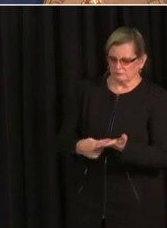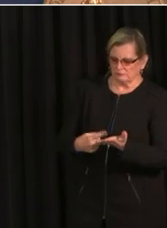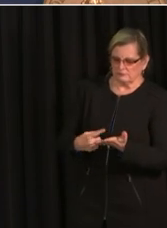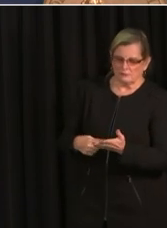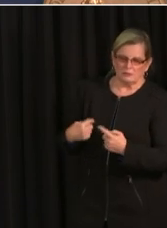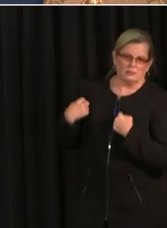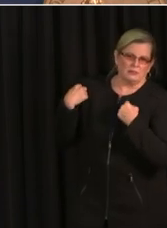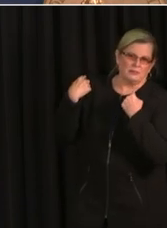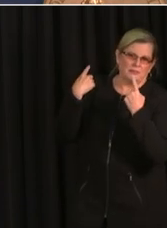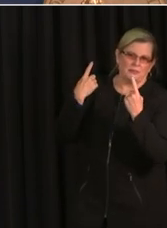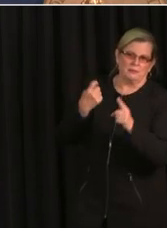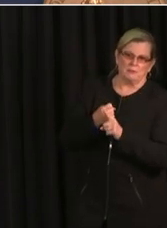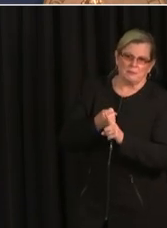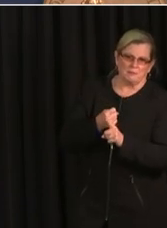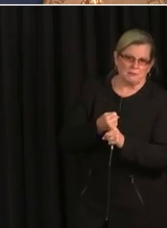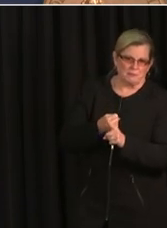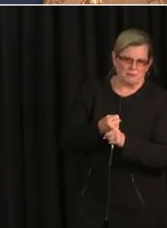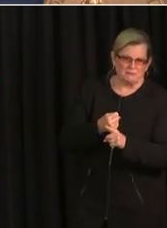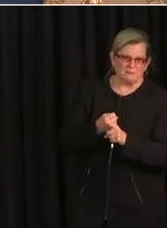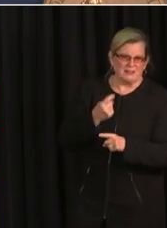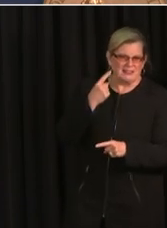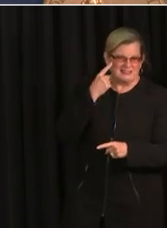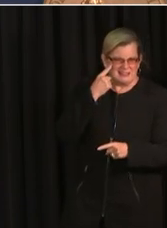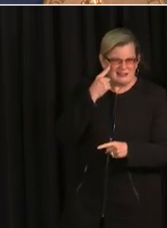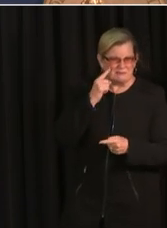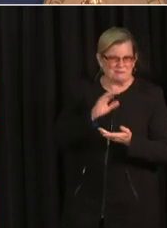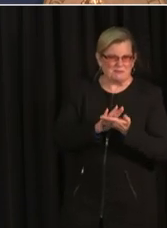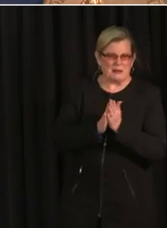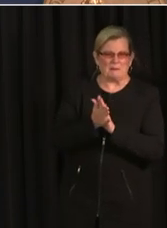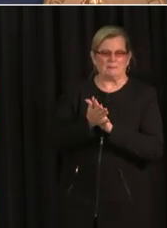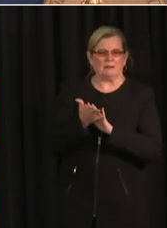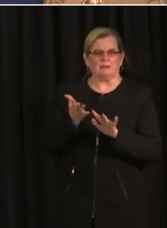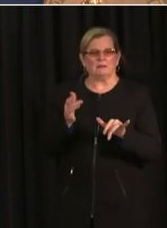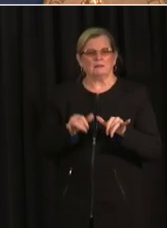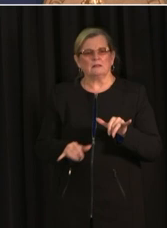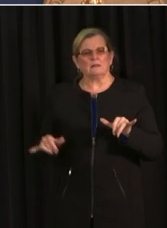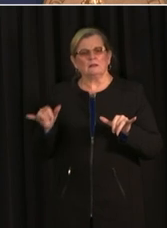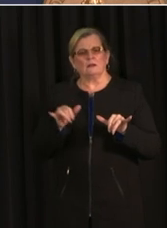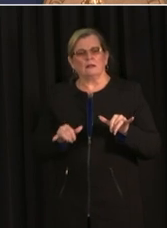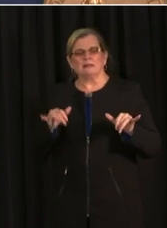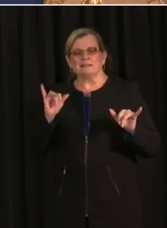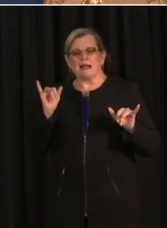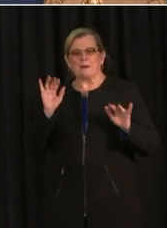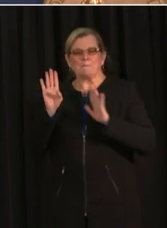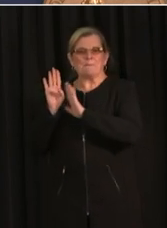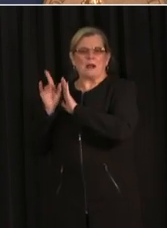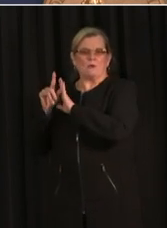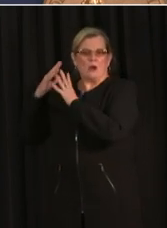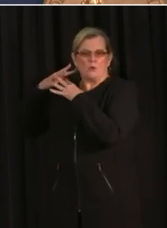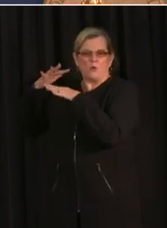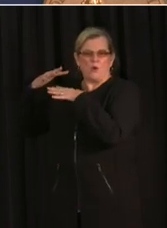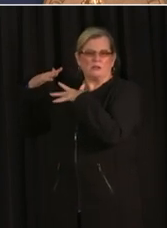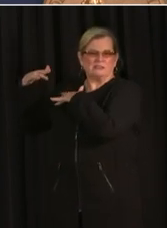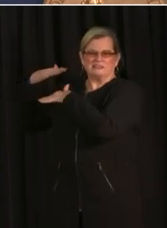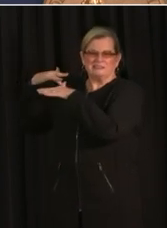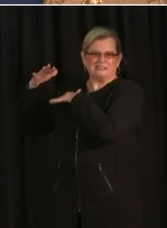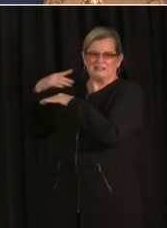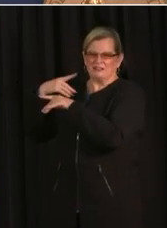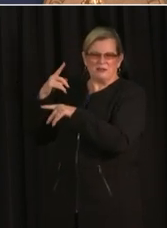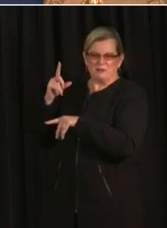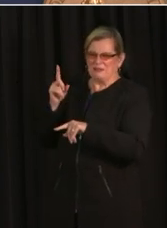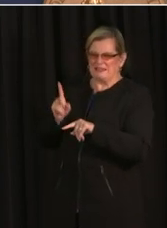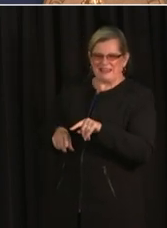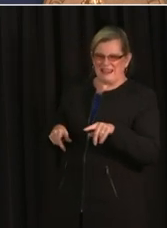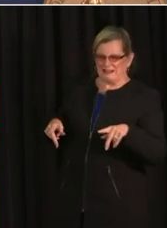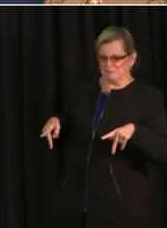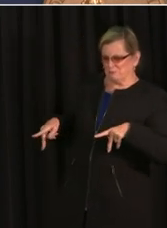months, I think that they're becoming background noise in some ways, but we can't allow